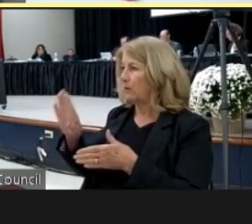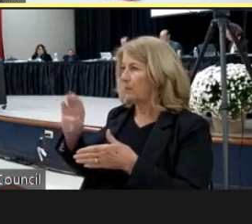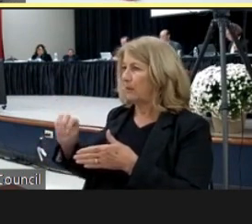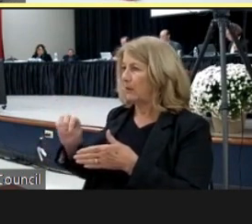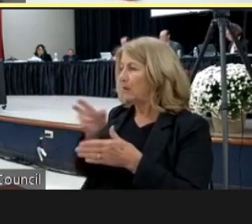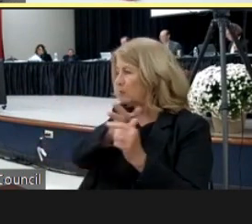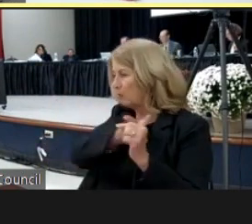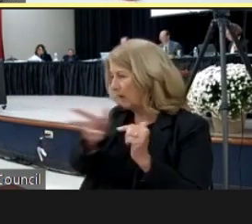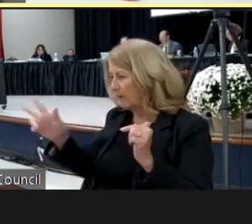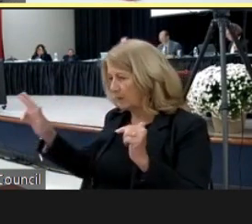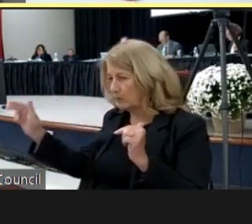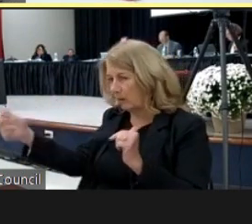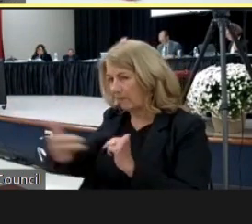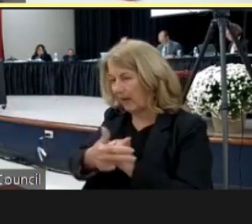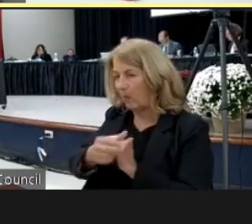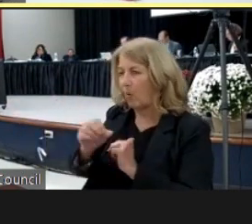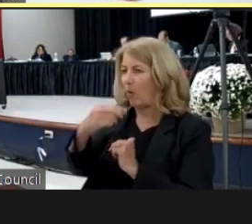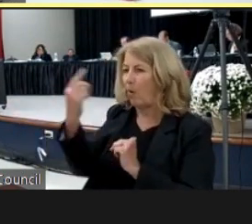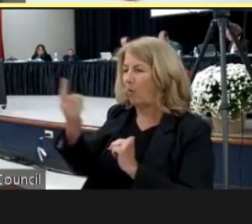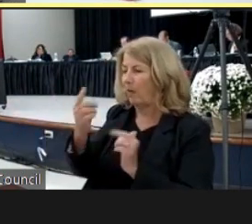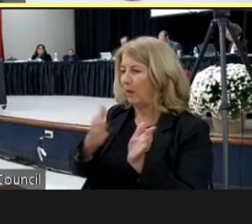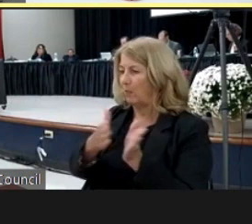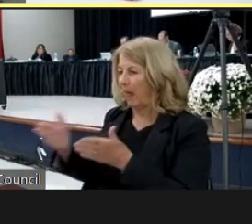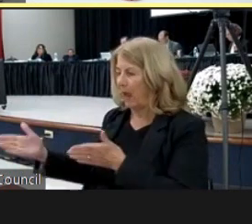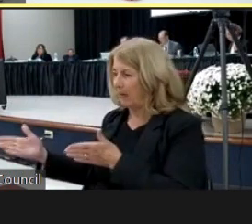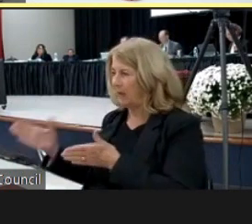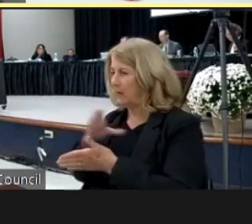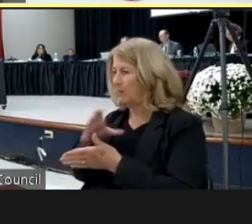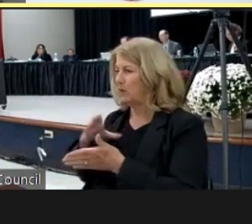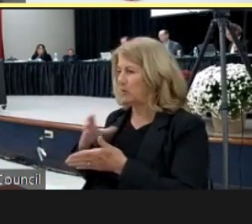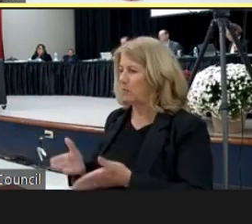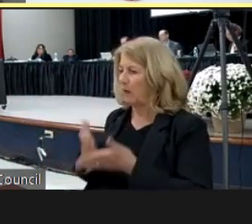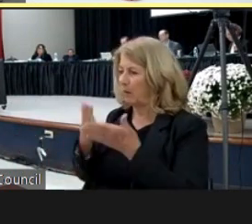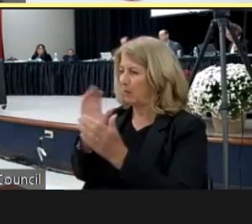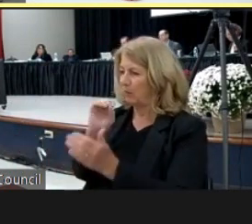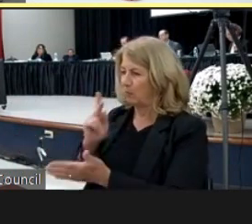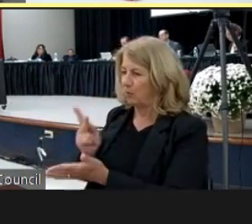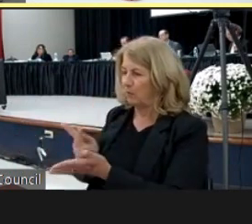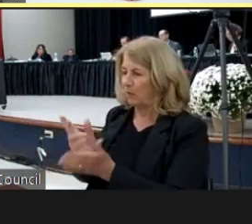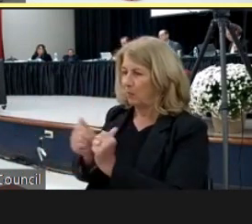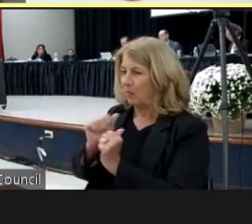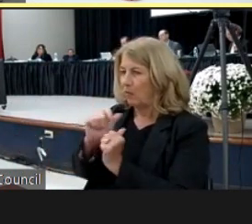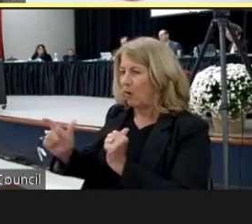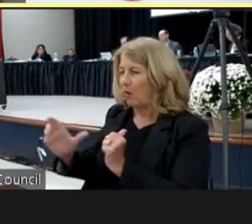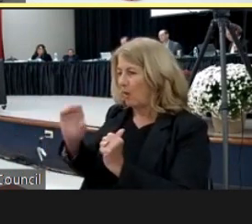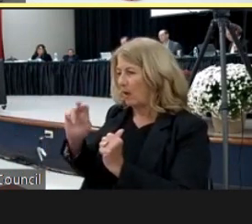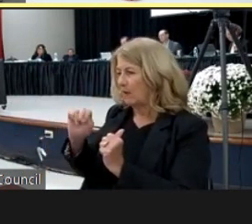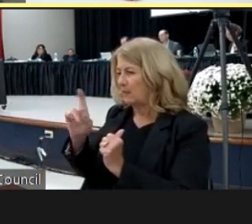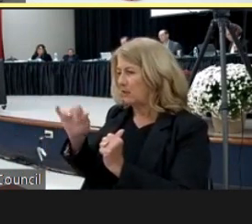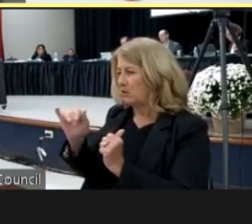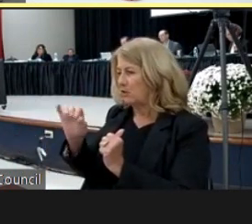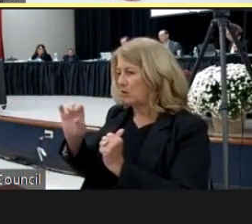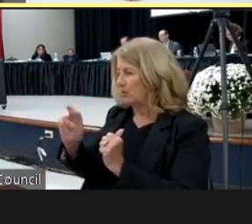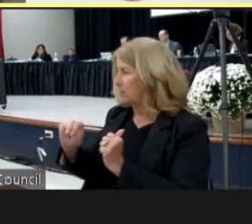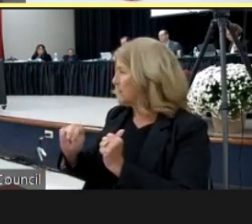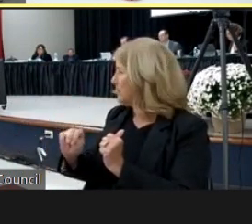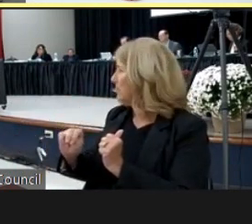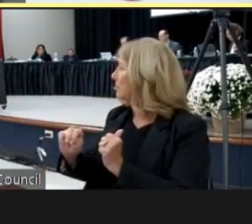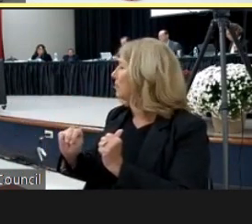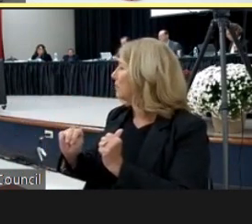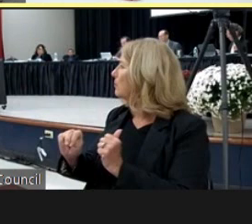traffic. Plan Commission did recommend an approval of this with all the conditions by a vote of 7-0.